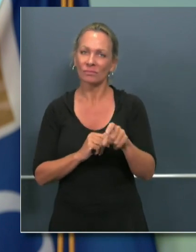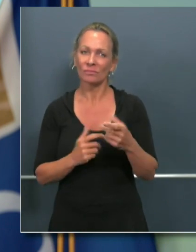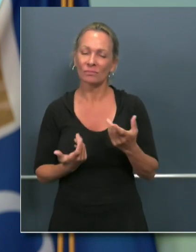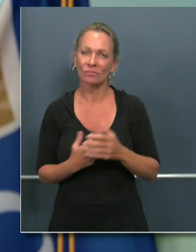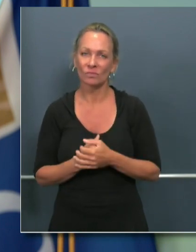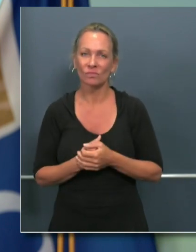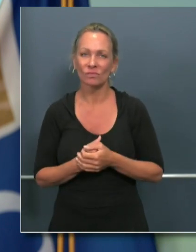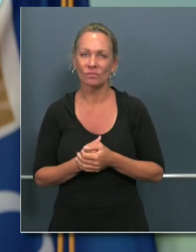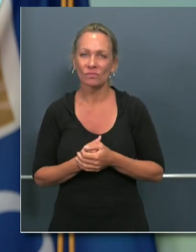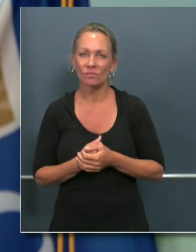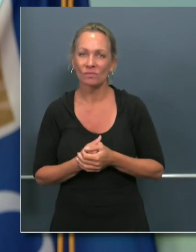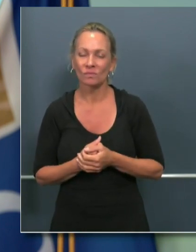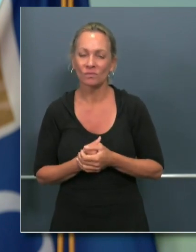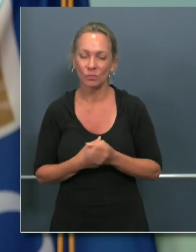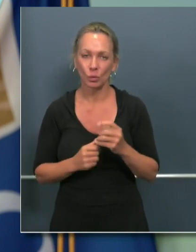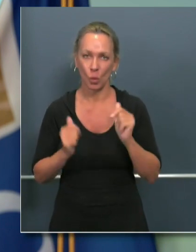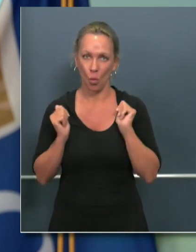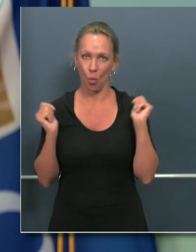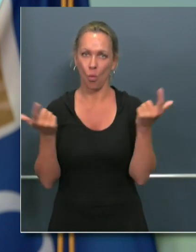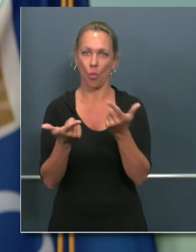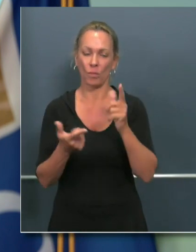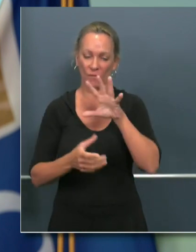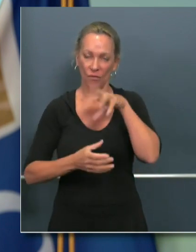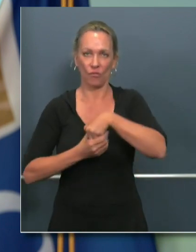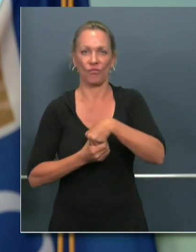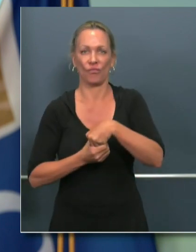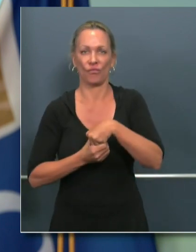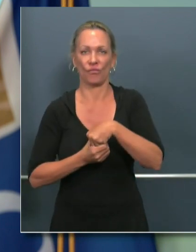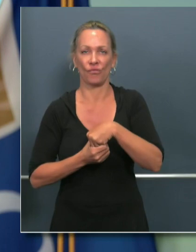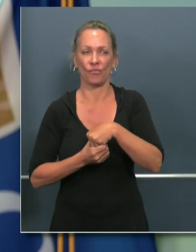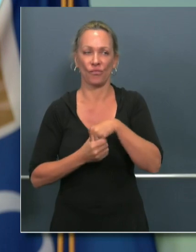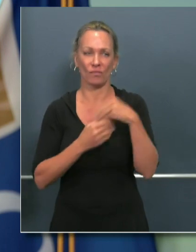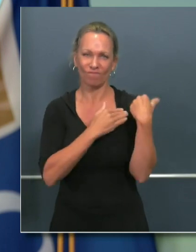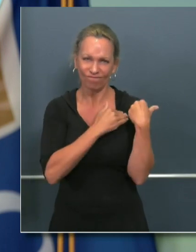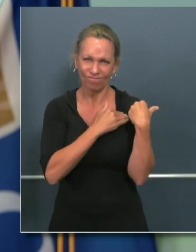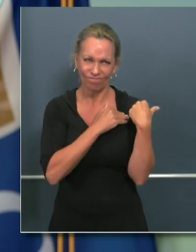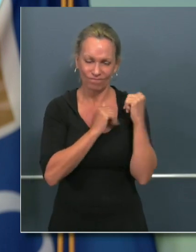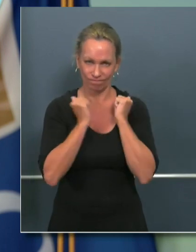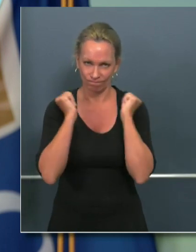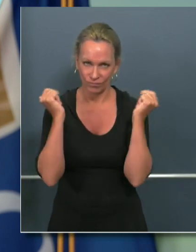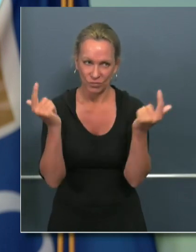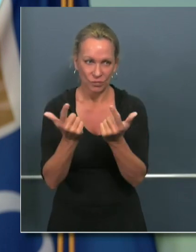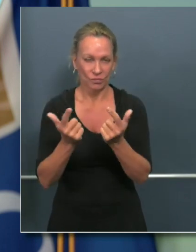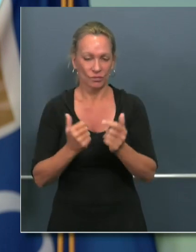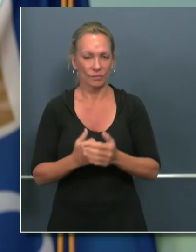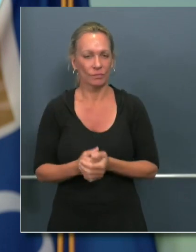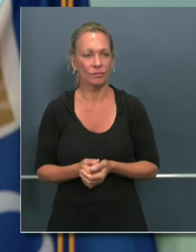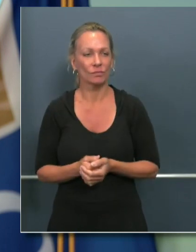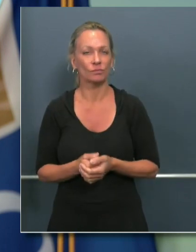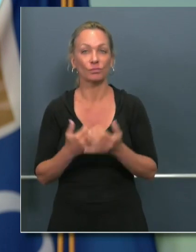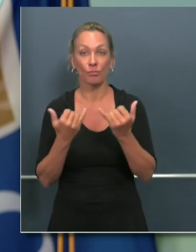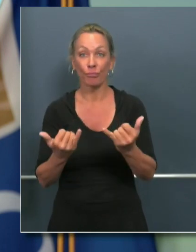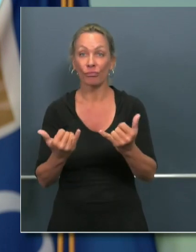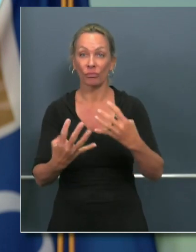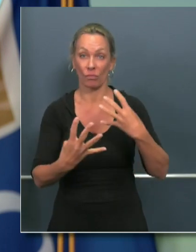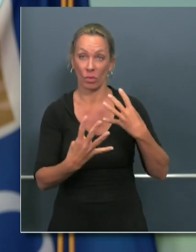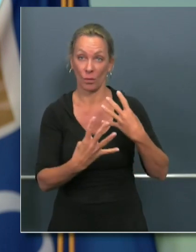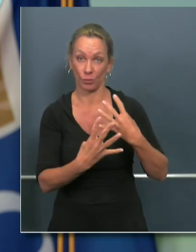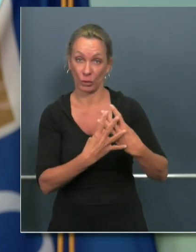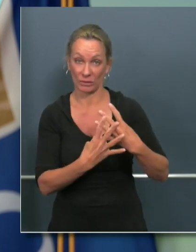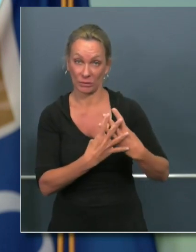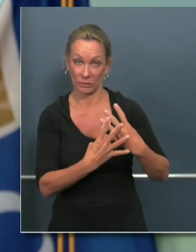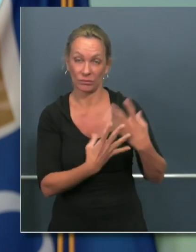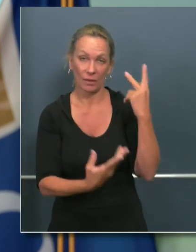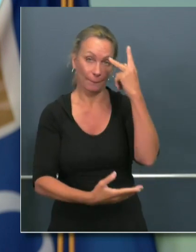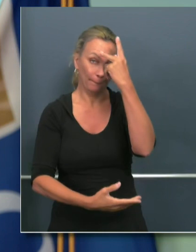prisons in our prison system in the state of California. You may recall a few months ago I brought up some concerns around